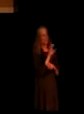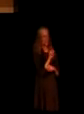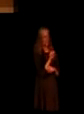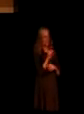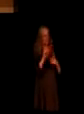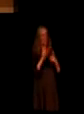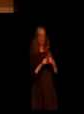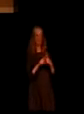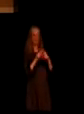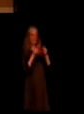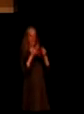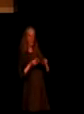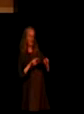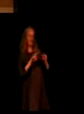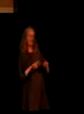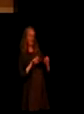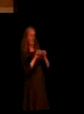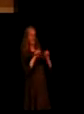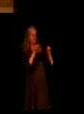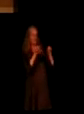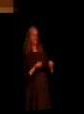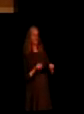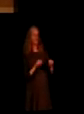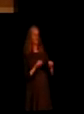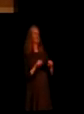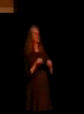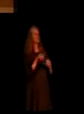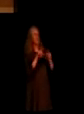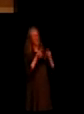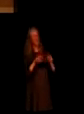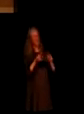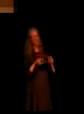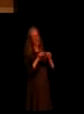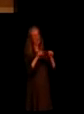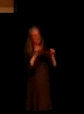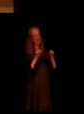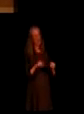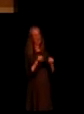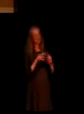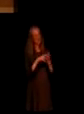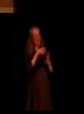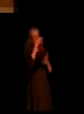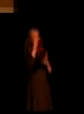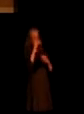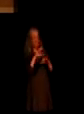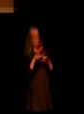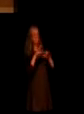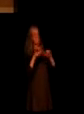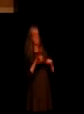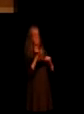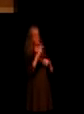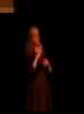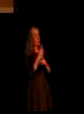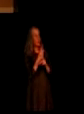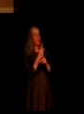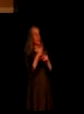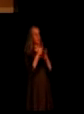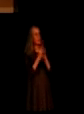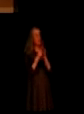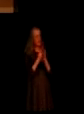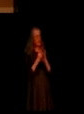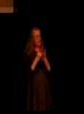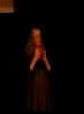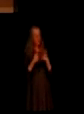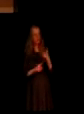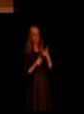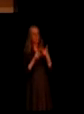systems analysis thinking that I learned to do this kind of modeling was what allowed me to